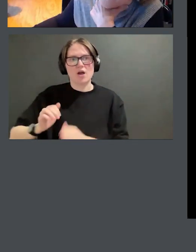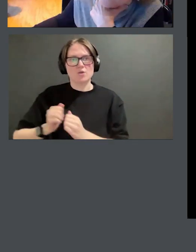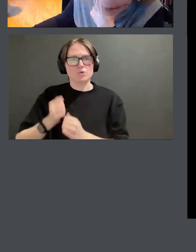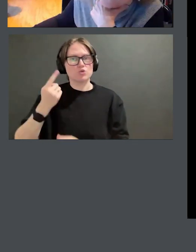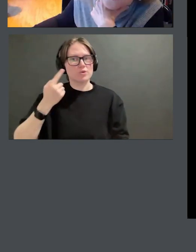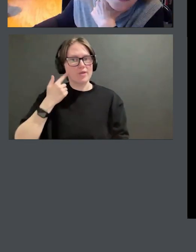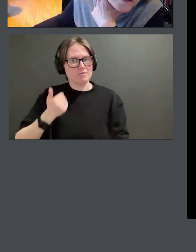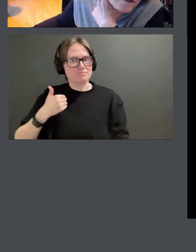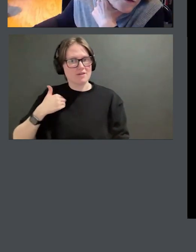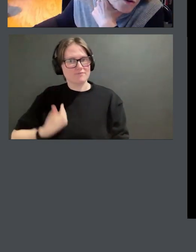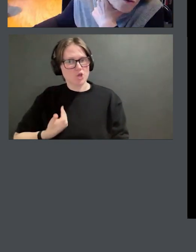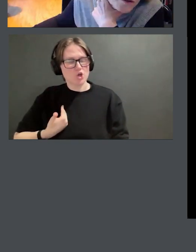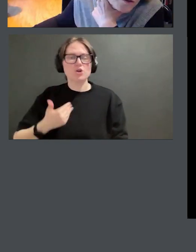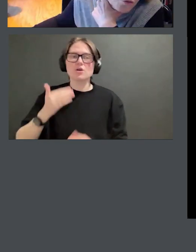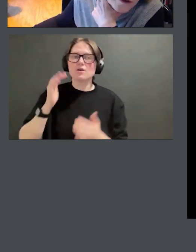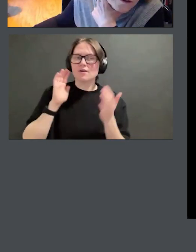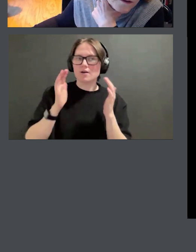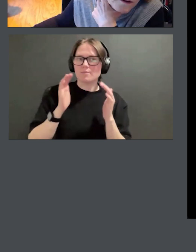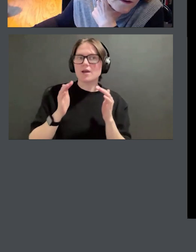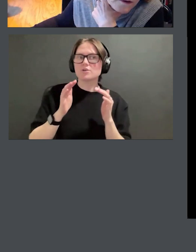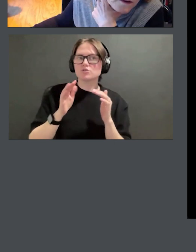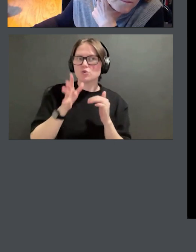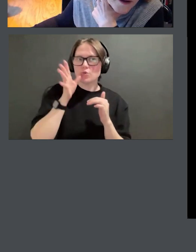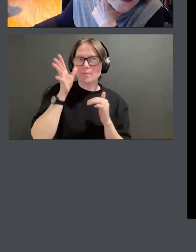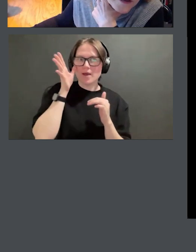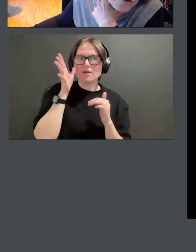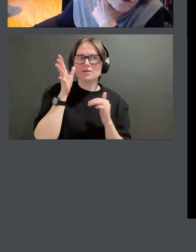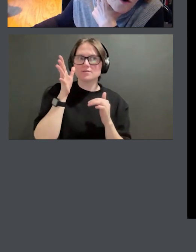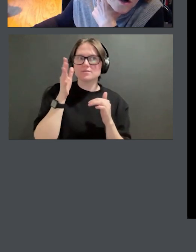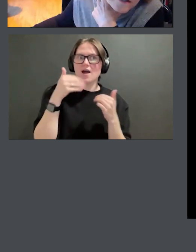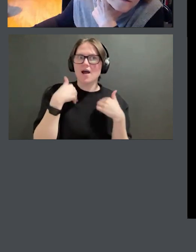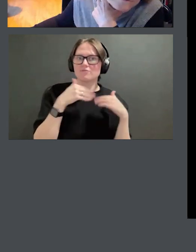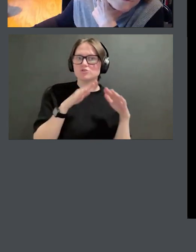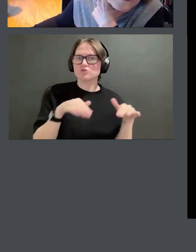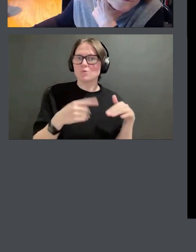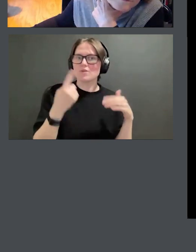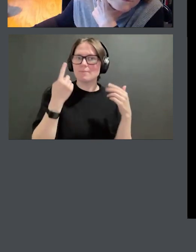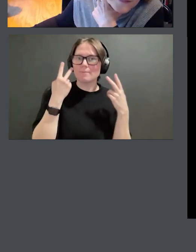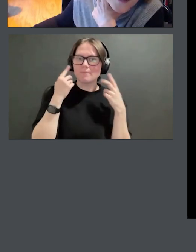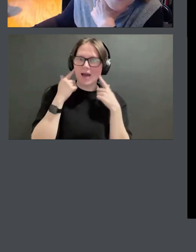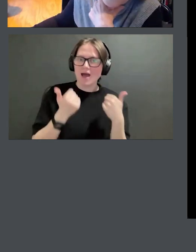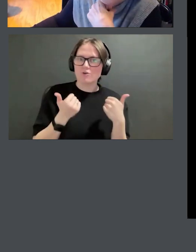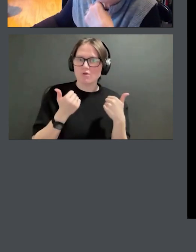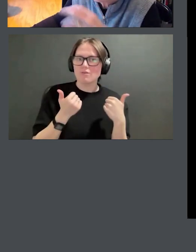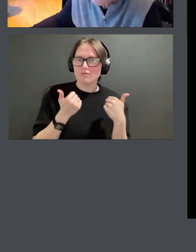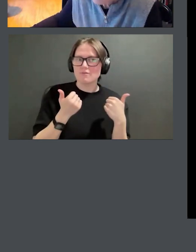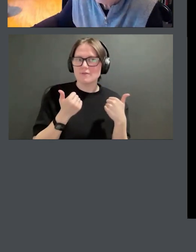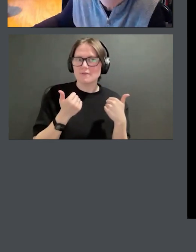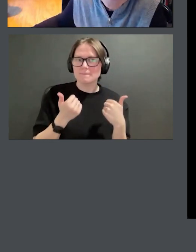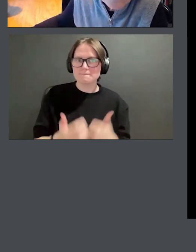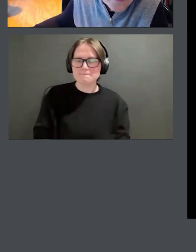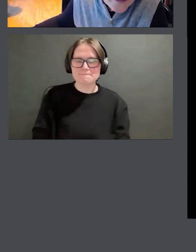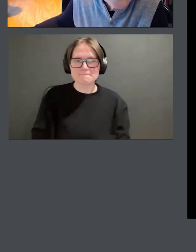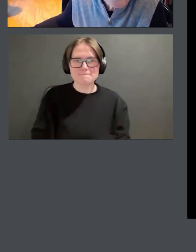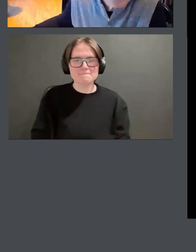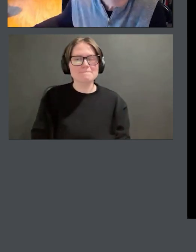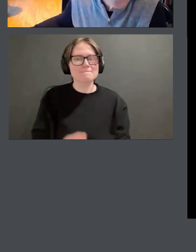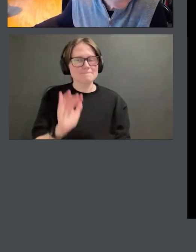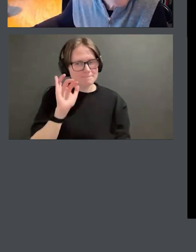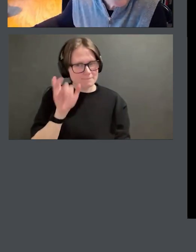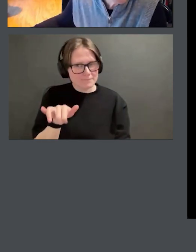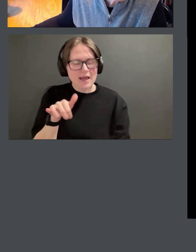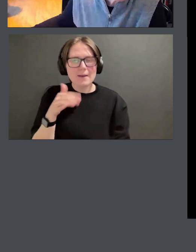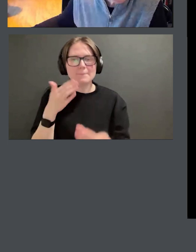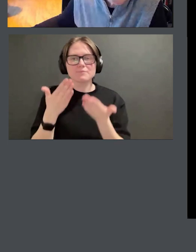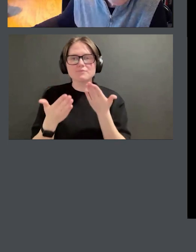fatigue than did parents of children with bilateral loss. That might be